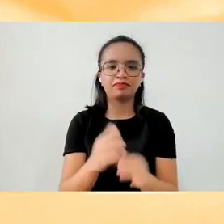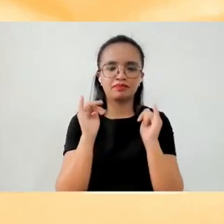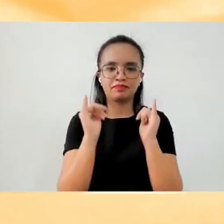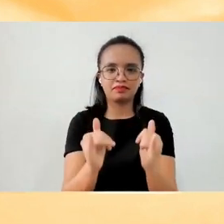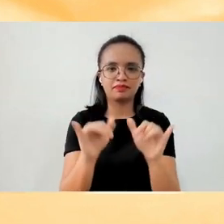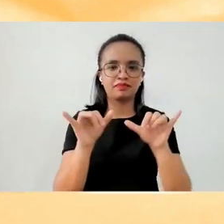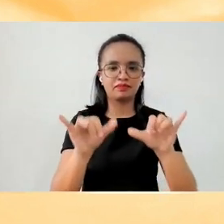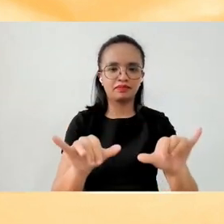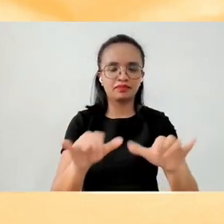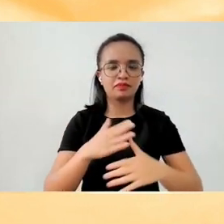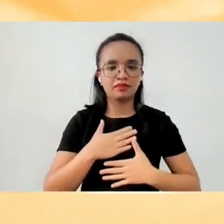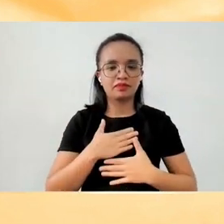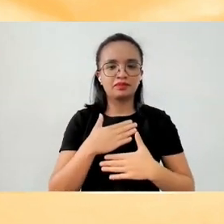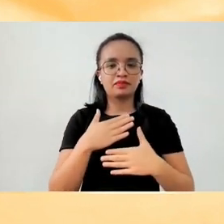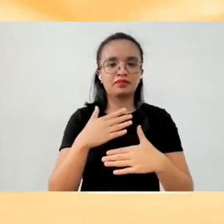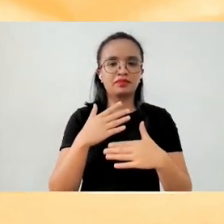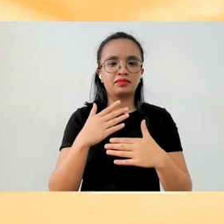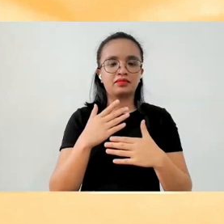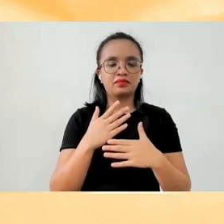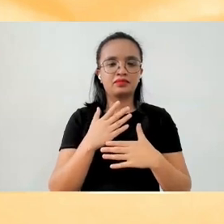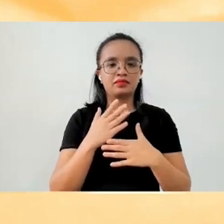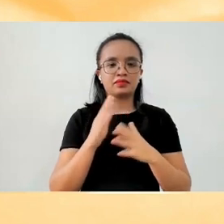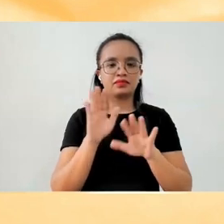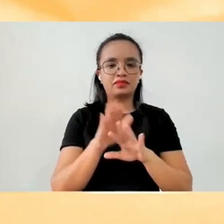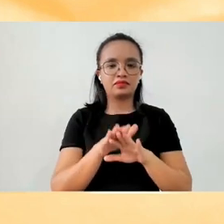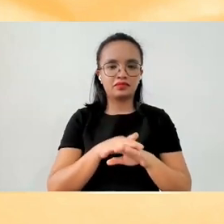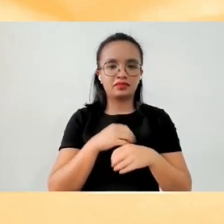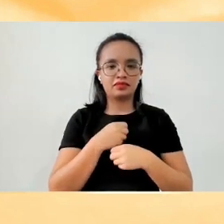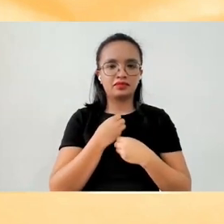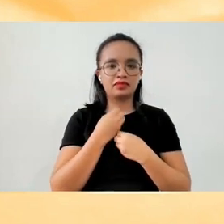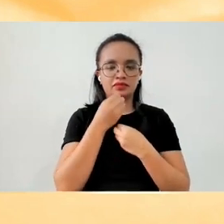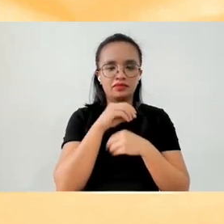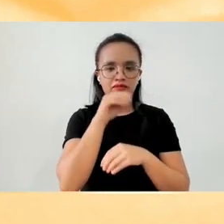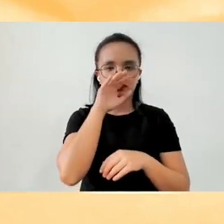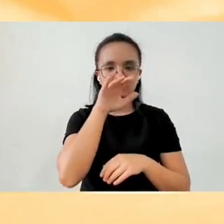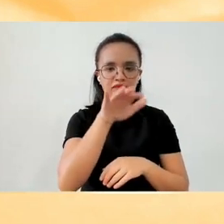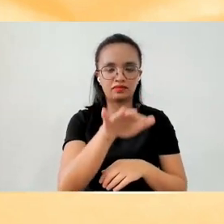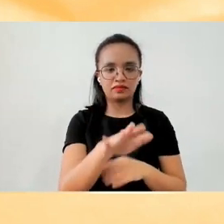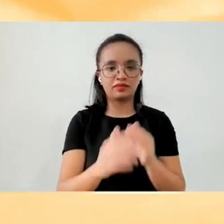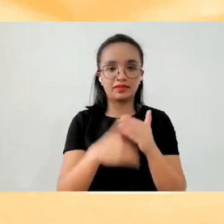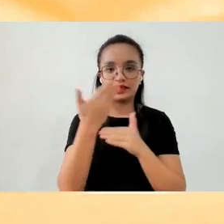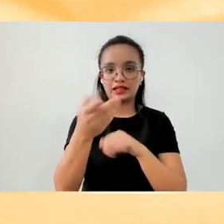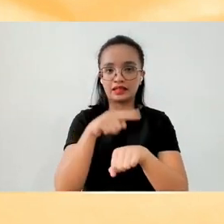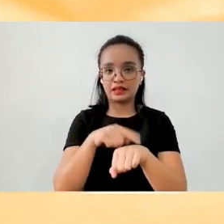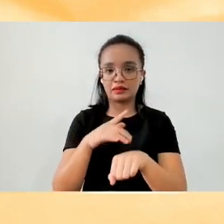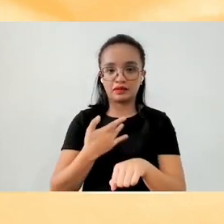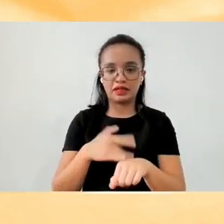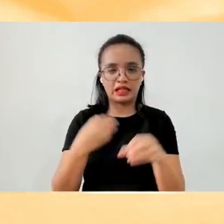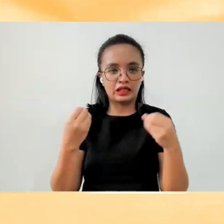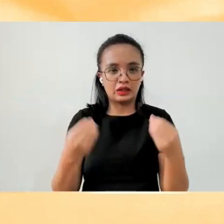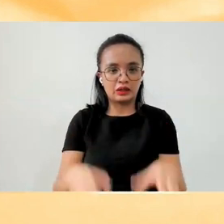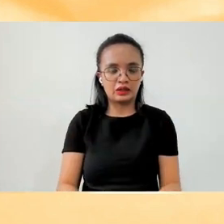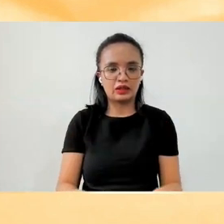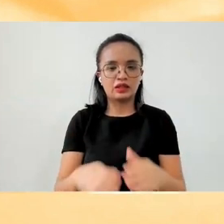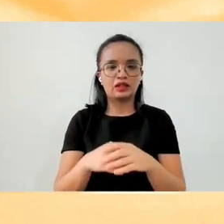Breathe in and so slowly out. Next time you feel off track, out